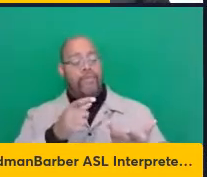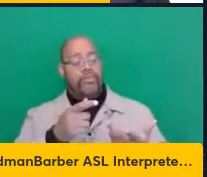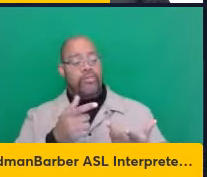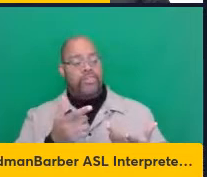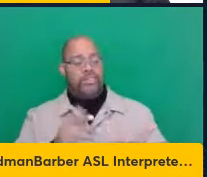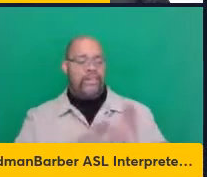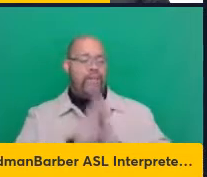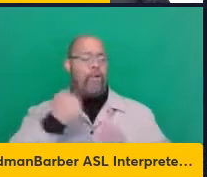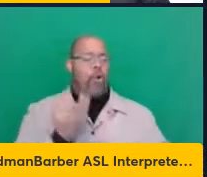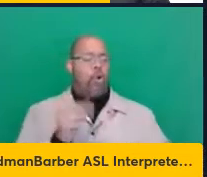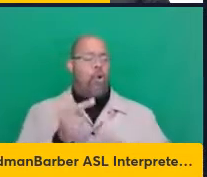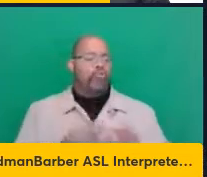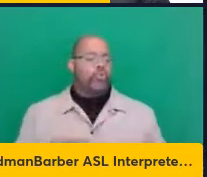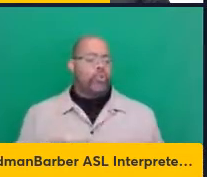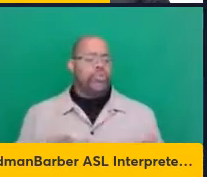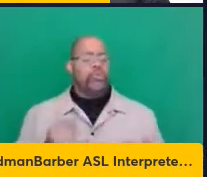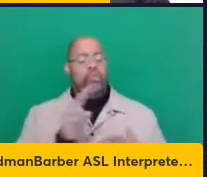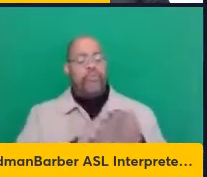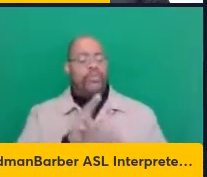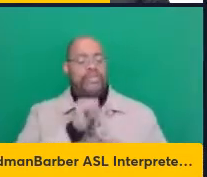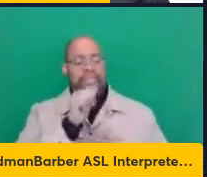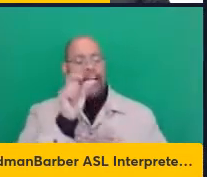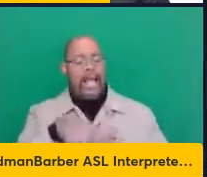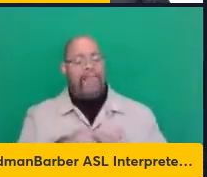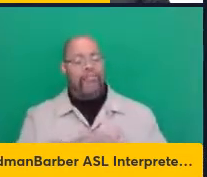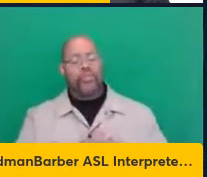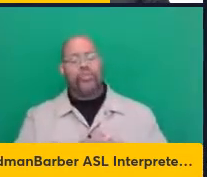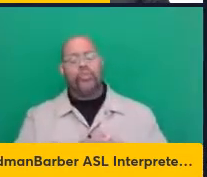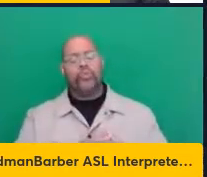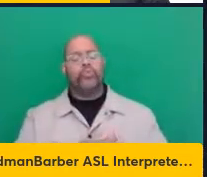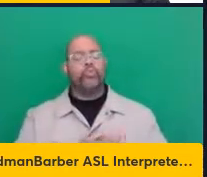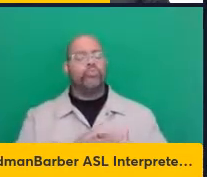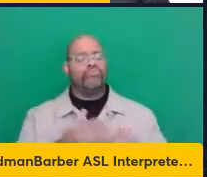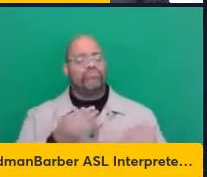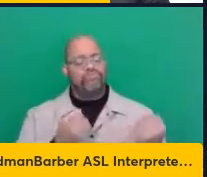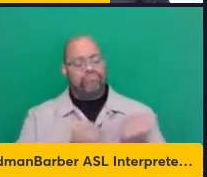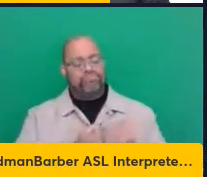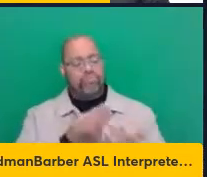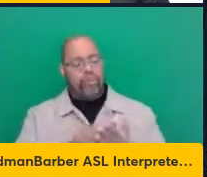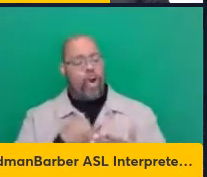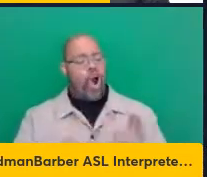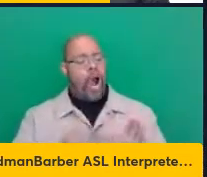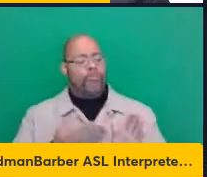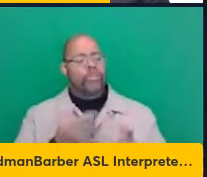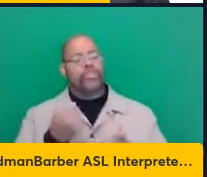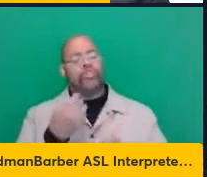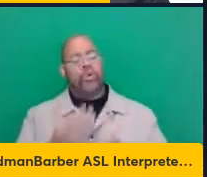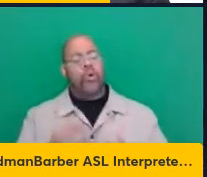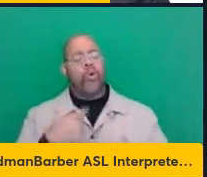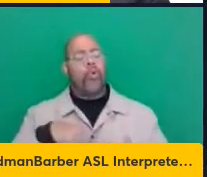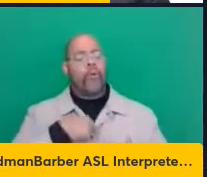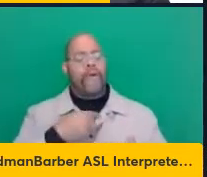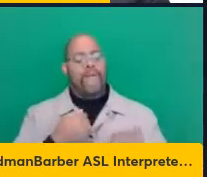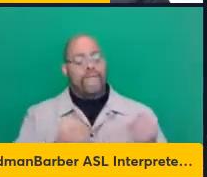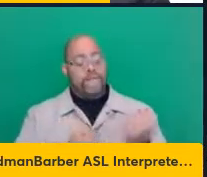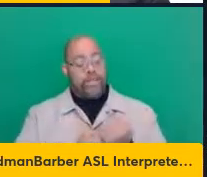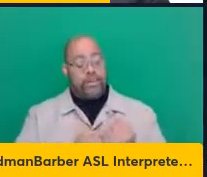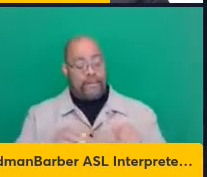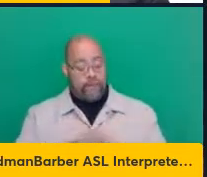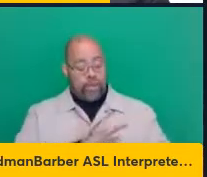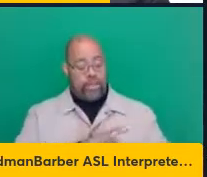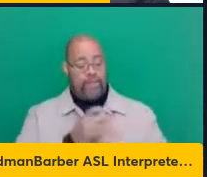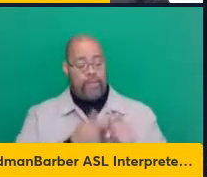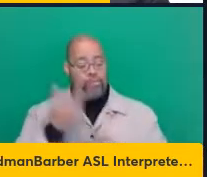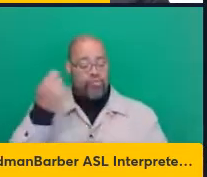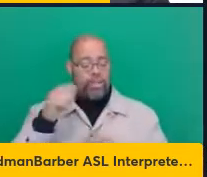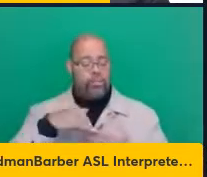resources. And so the university did not have to fund our operations. So we are funded fully from grants